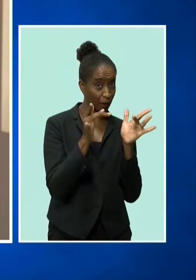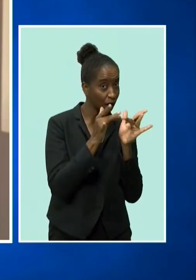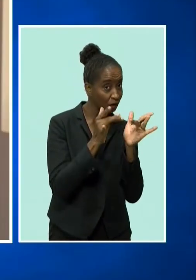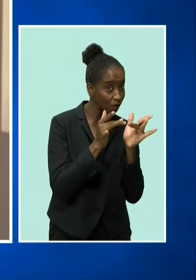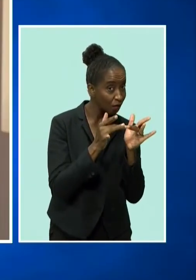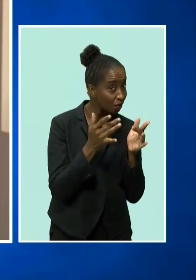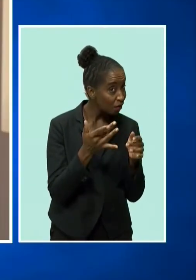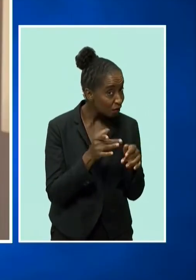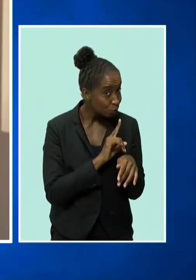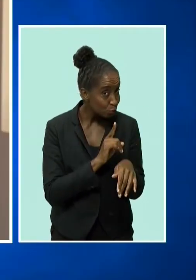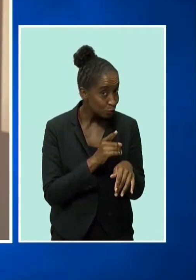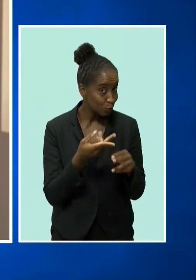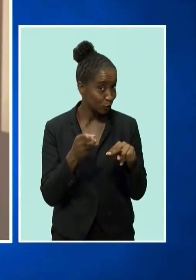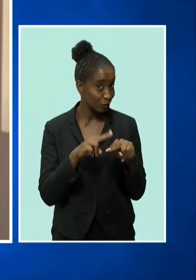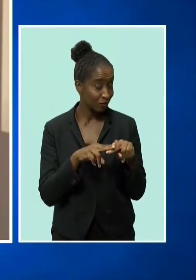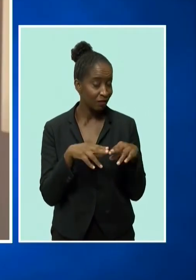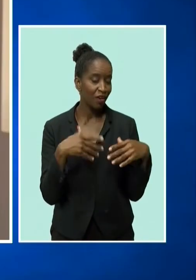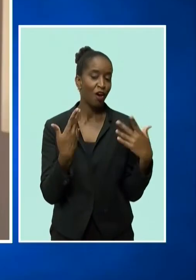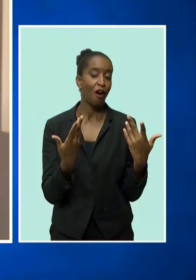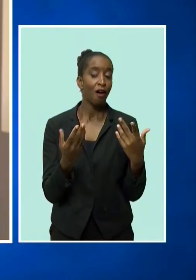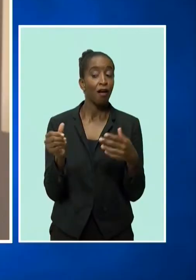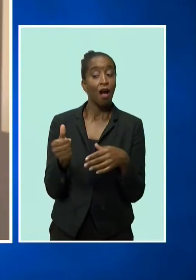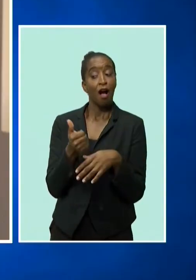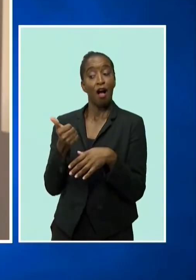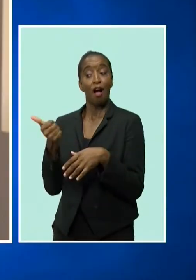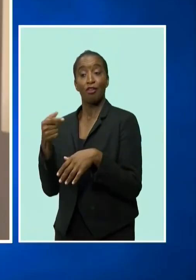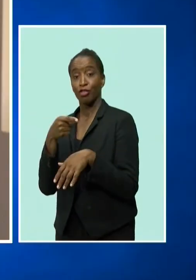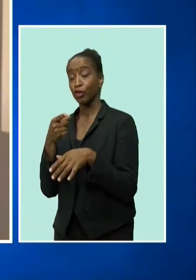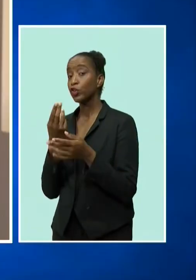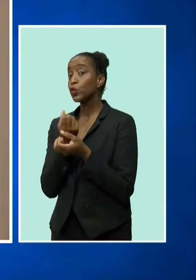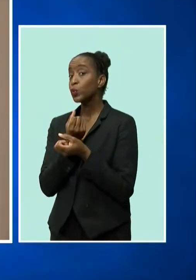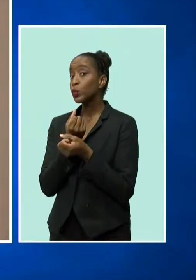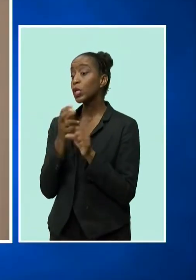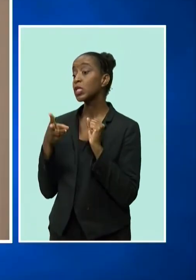other things? So are you saving on gas